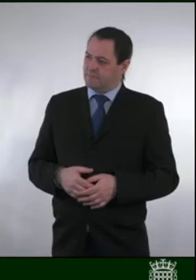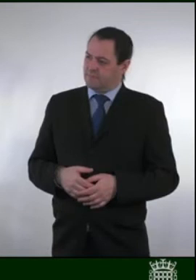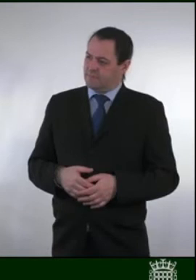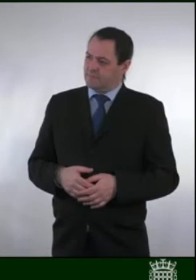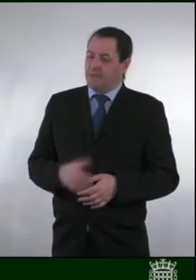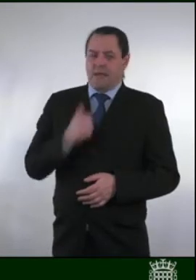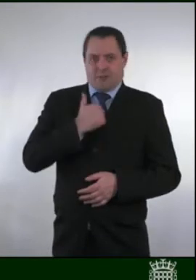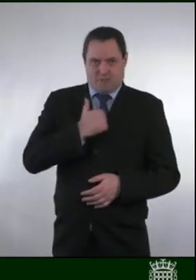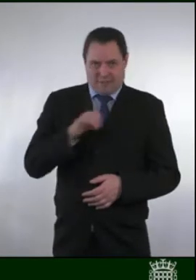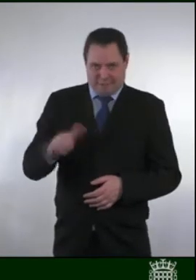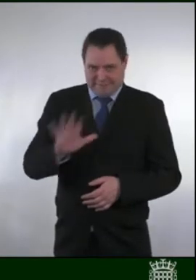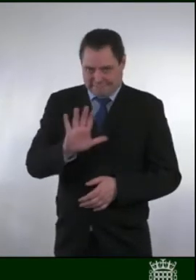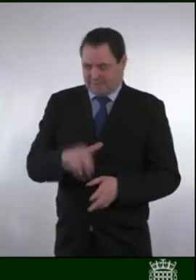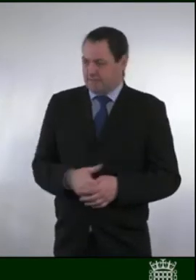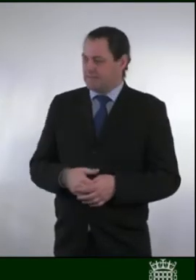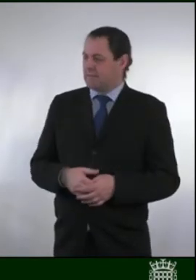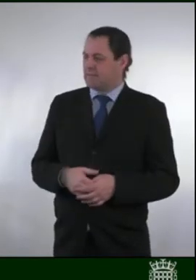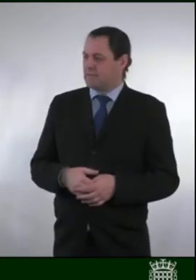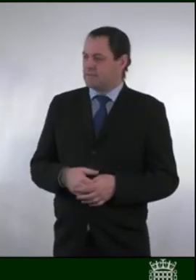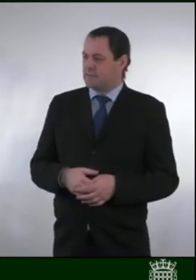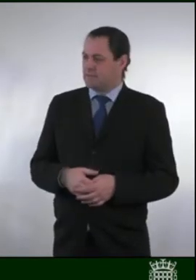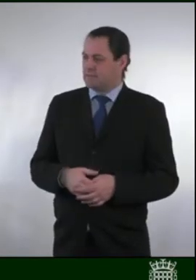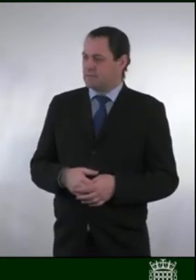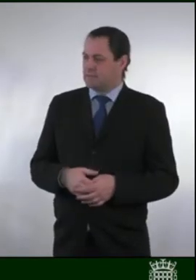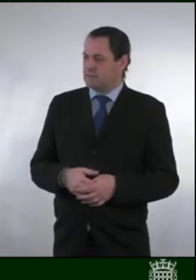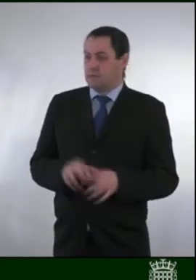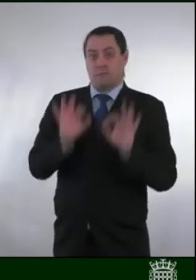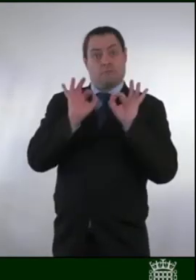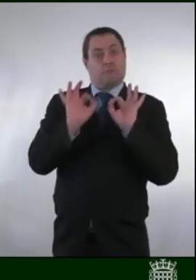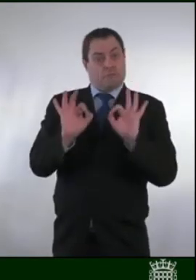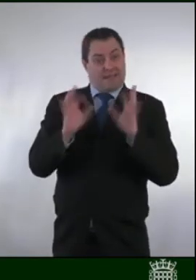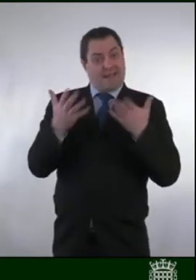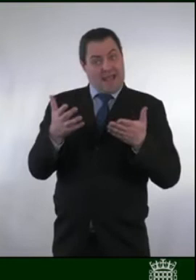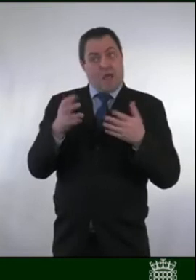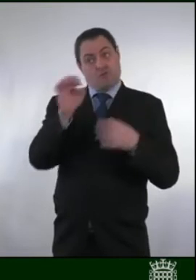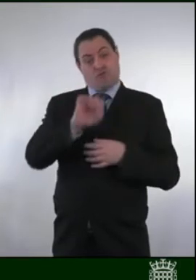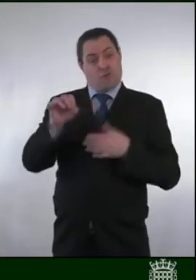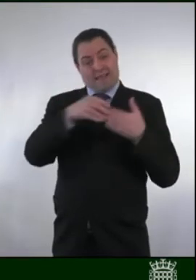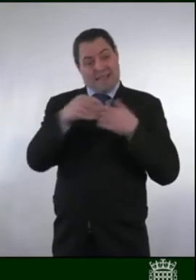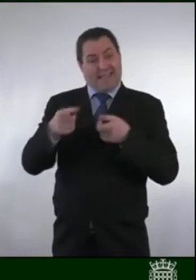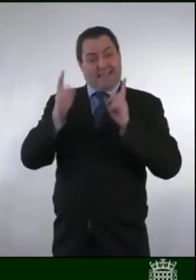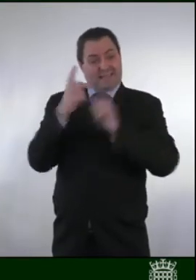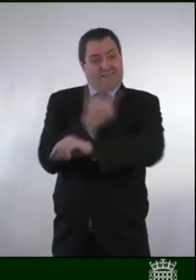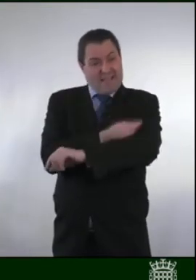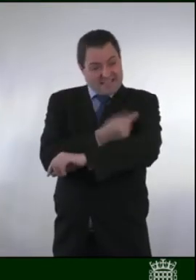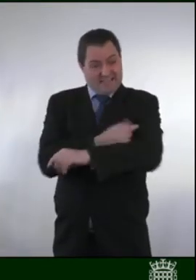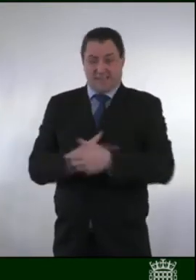so sorry. It's excellent that we are leading Europe in